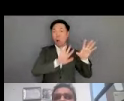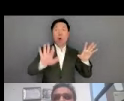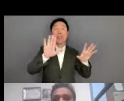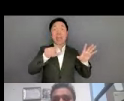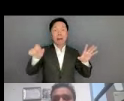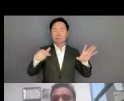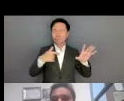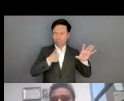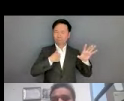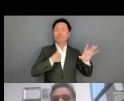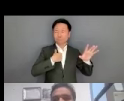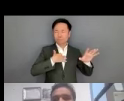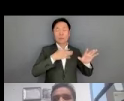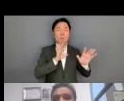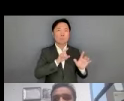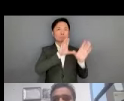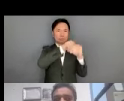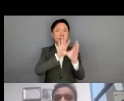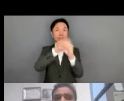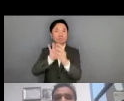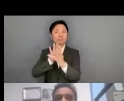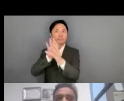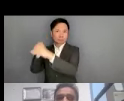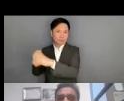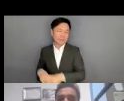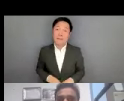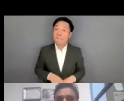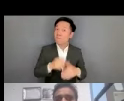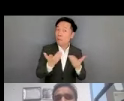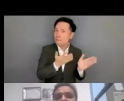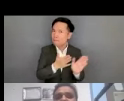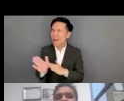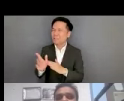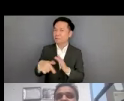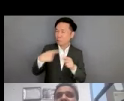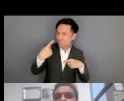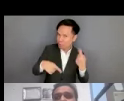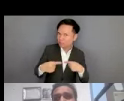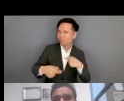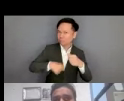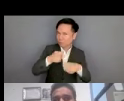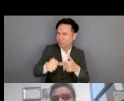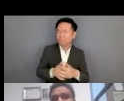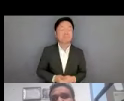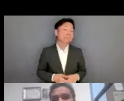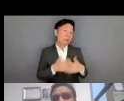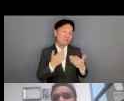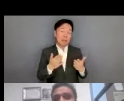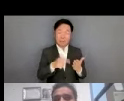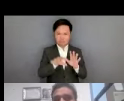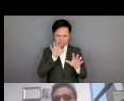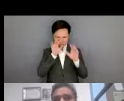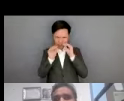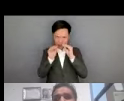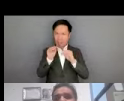they advocated, they actually participated in the planning and budgeting process, and some of the good budgeting and good actually